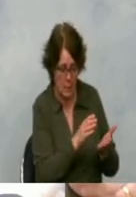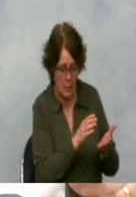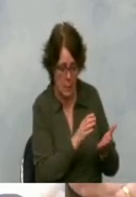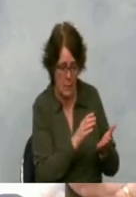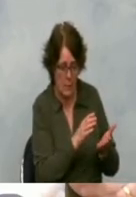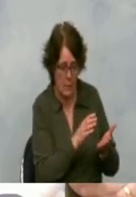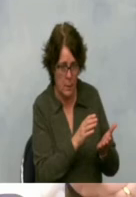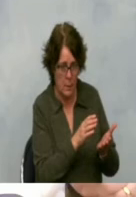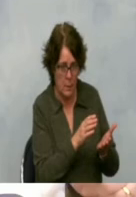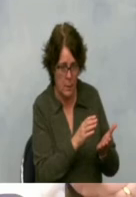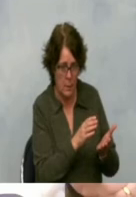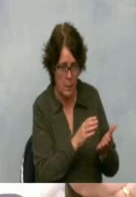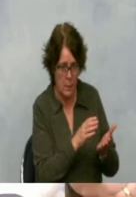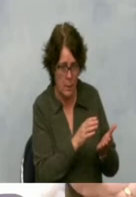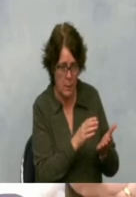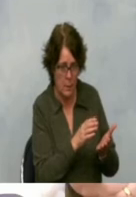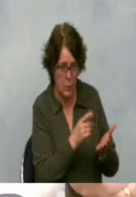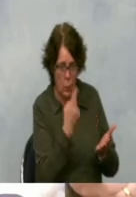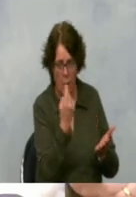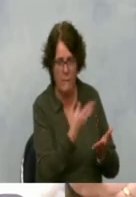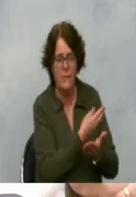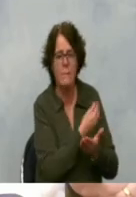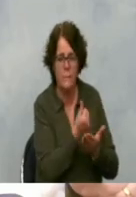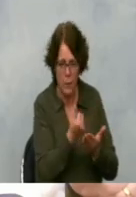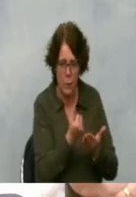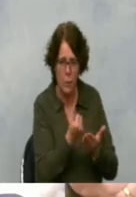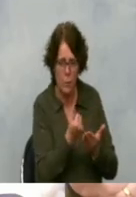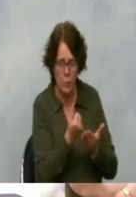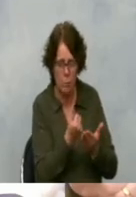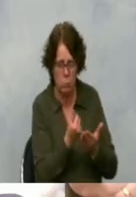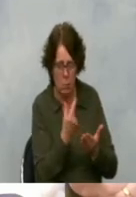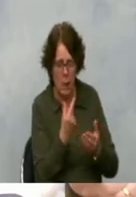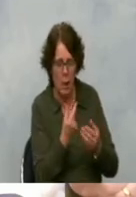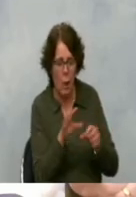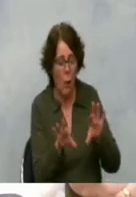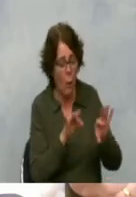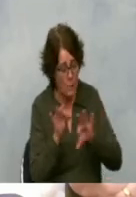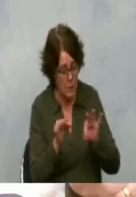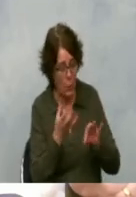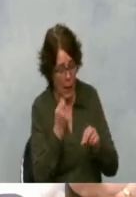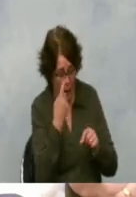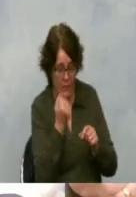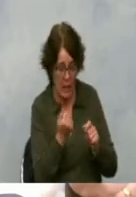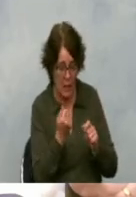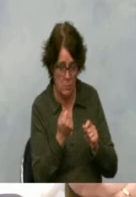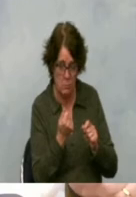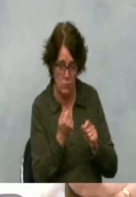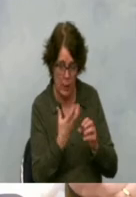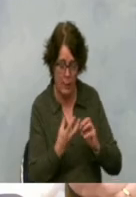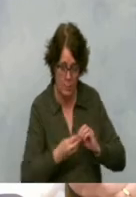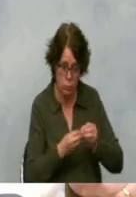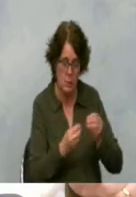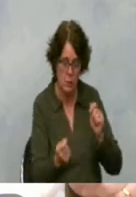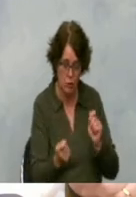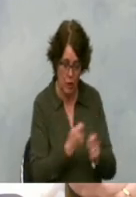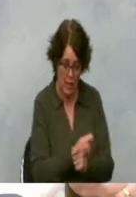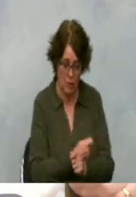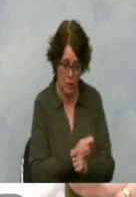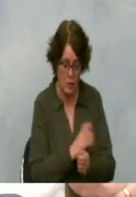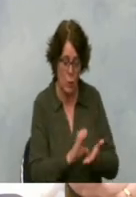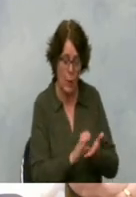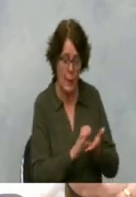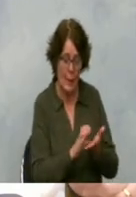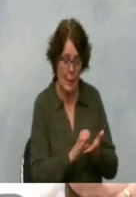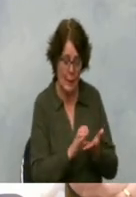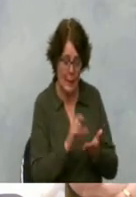that we do have, and one of the few routes that we do have, which can facilitate change. So capital investment